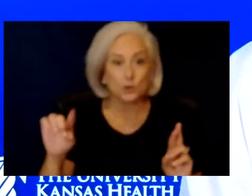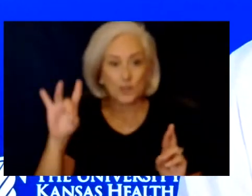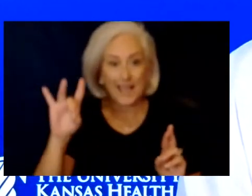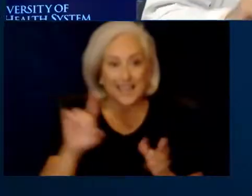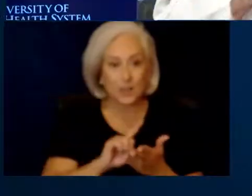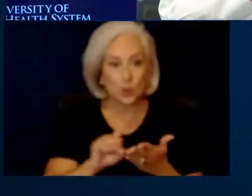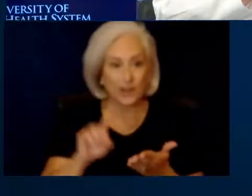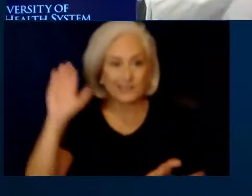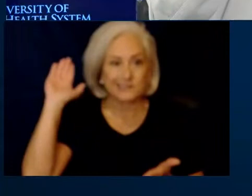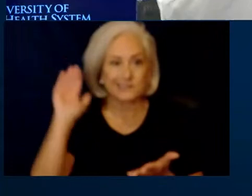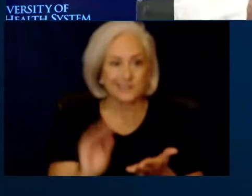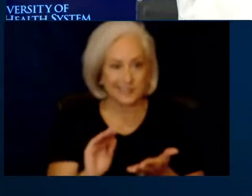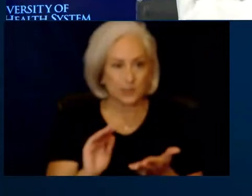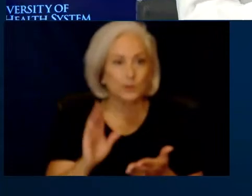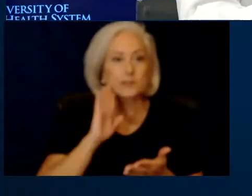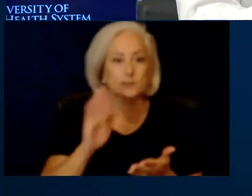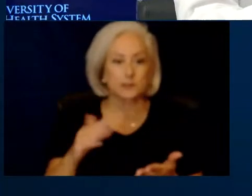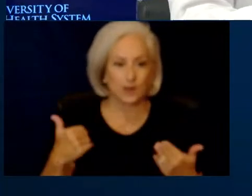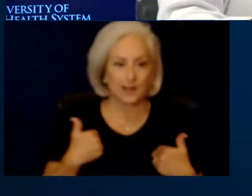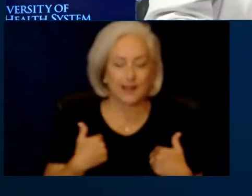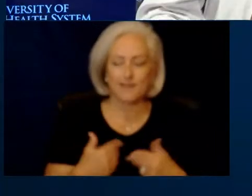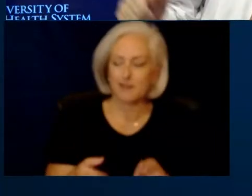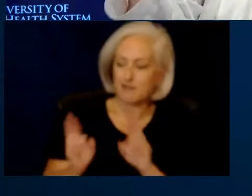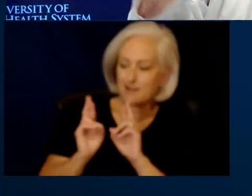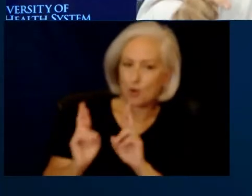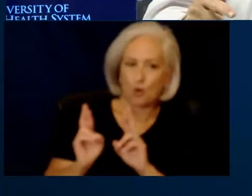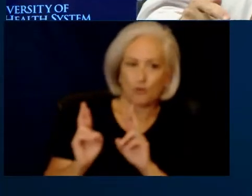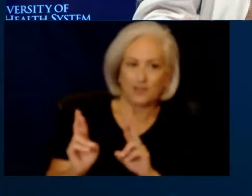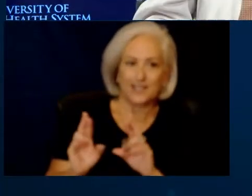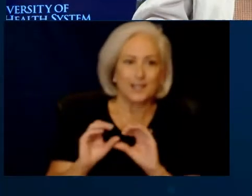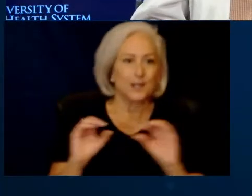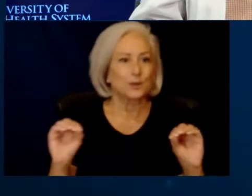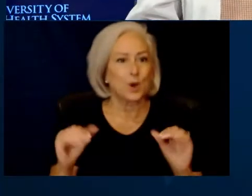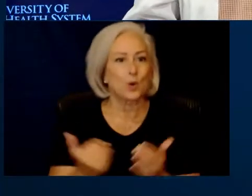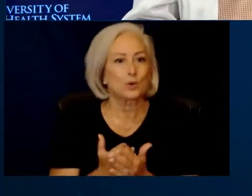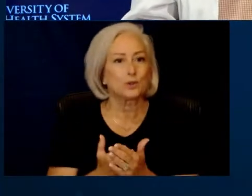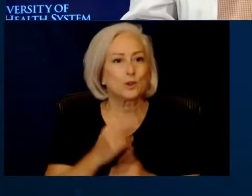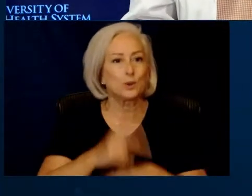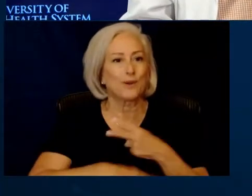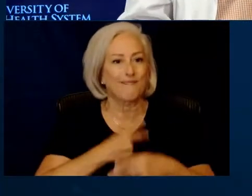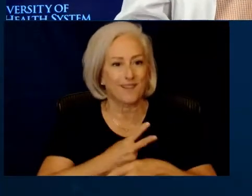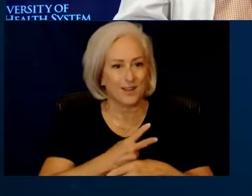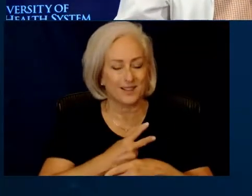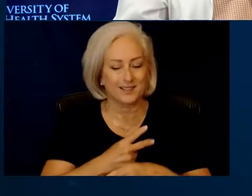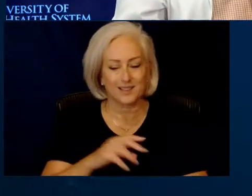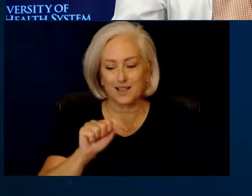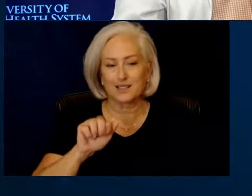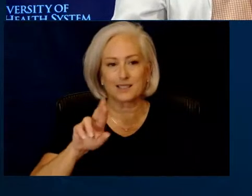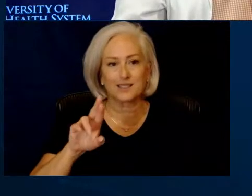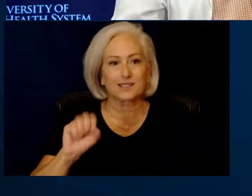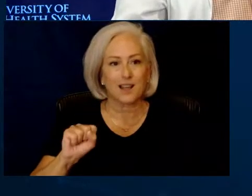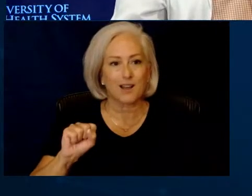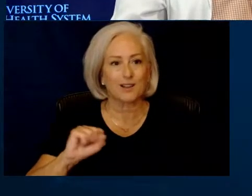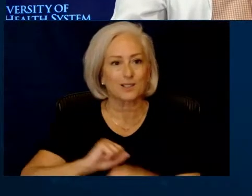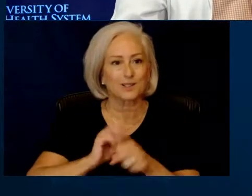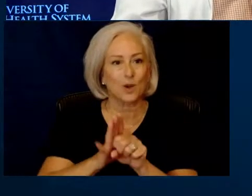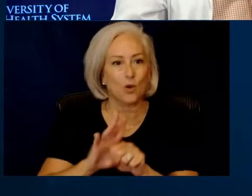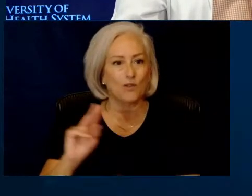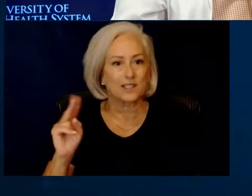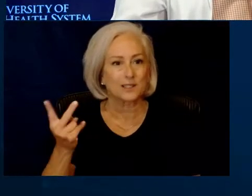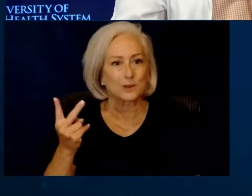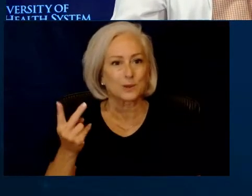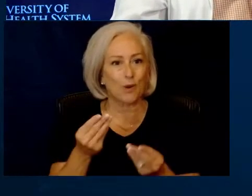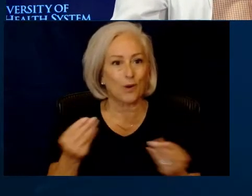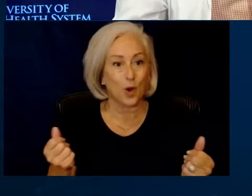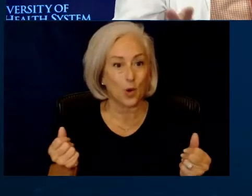hope that's right. We're going to say no new variants. Yeah. SARS-CoV-2 could just go away, probably not. But it is a bit of a